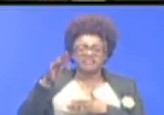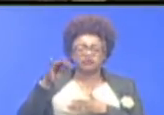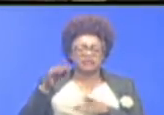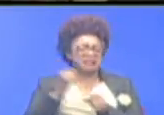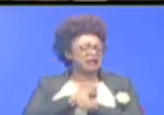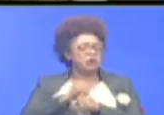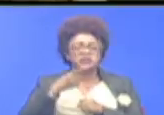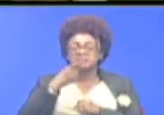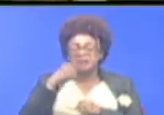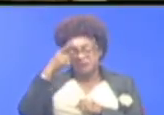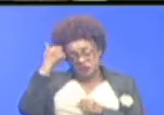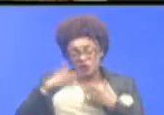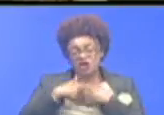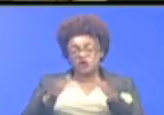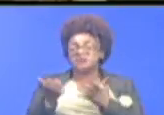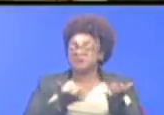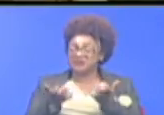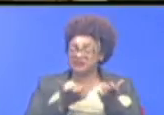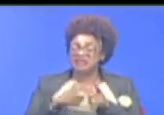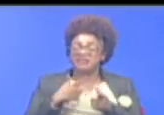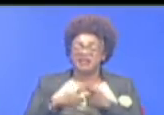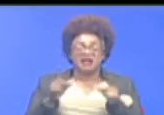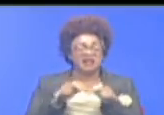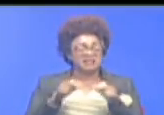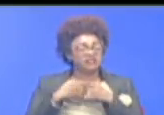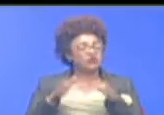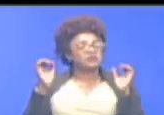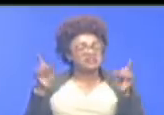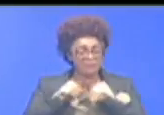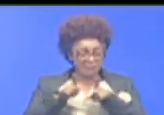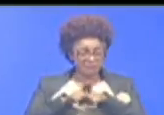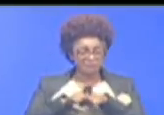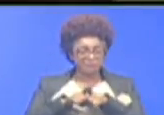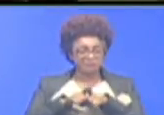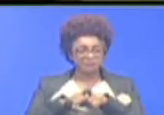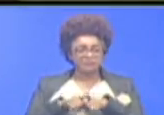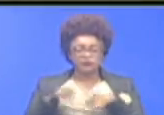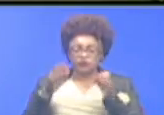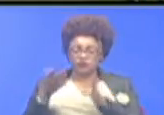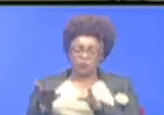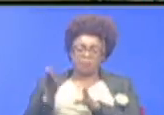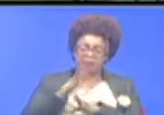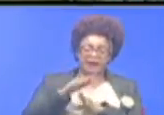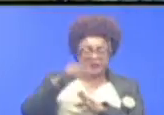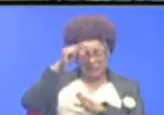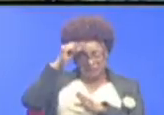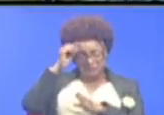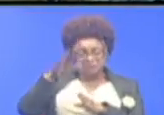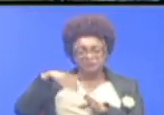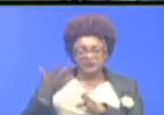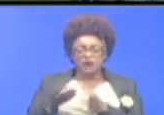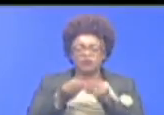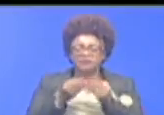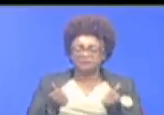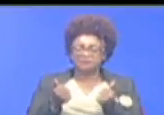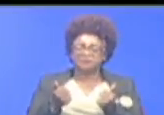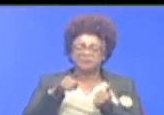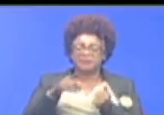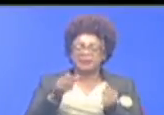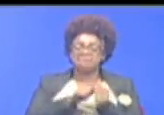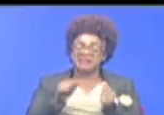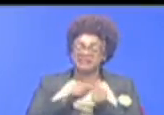because they will lose business and then they will lose their licenses. So let's go back to government. How are they handling this maize that they're selling to the